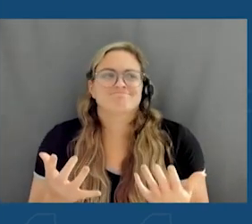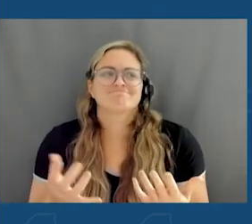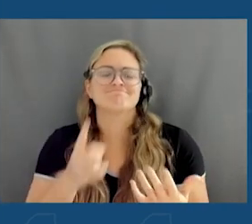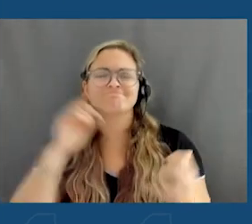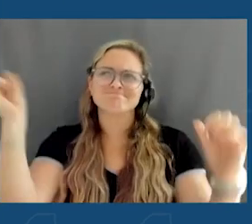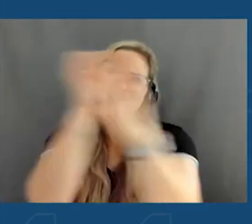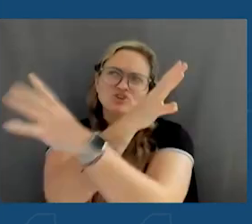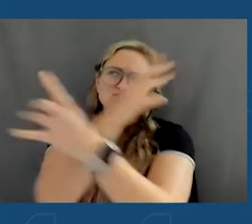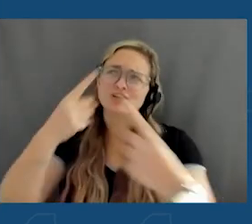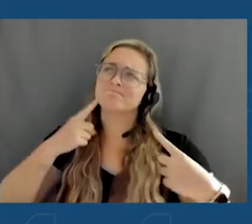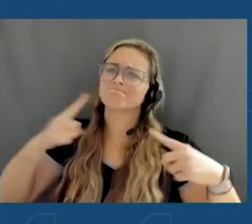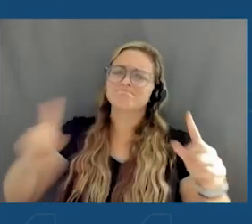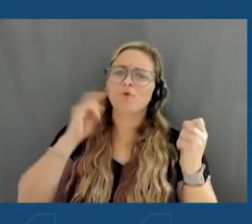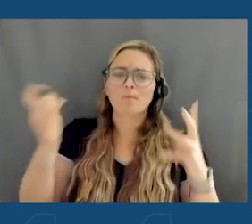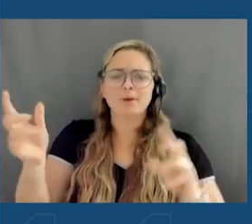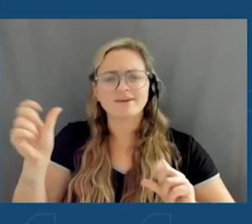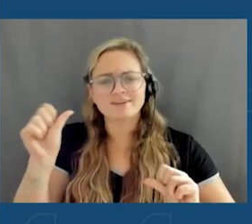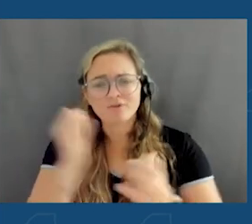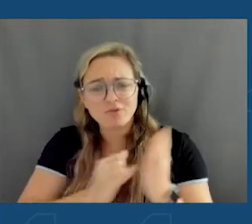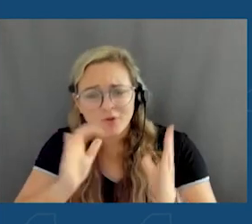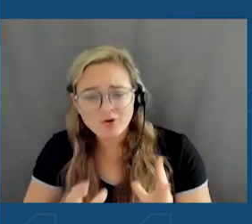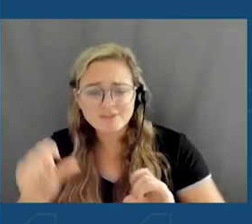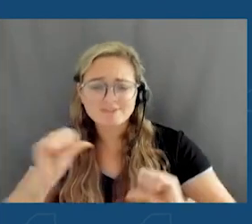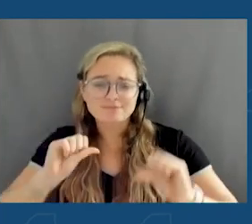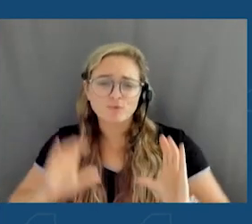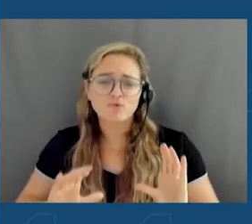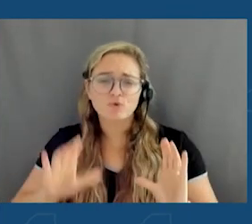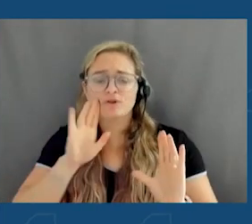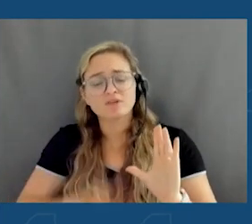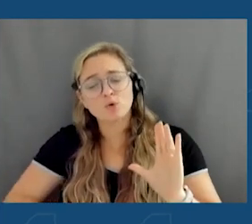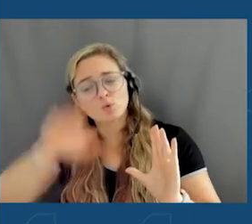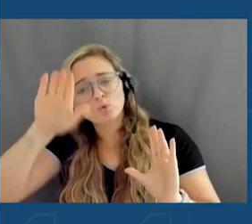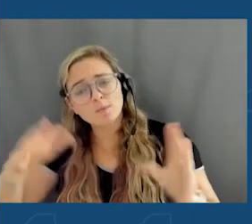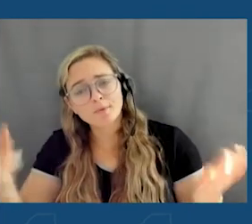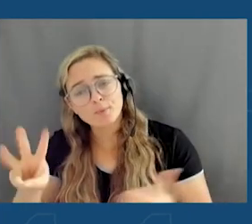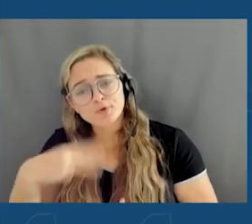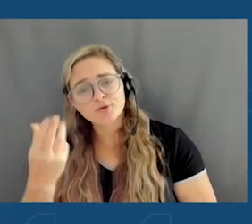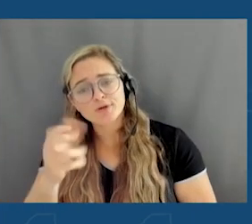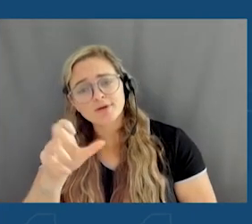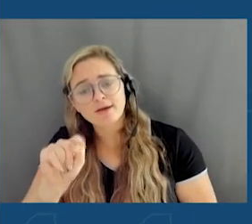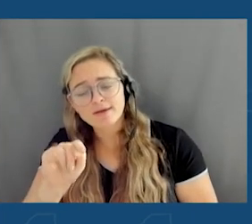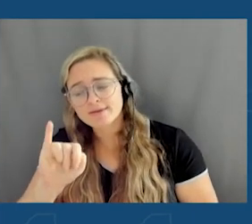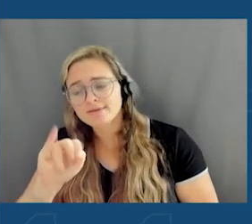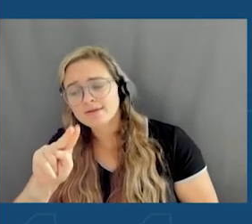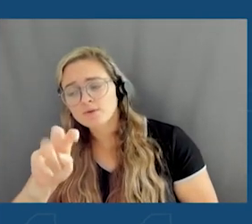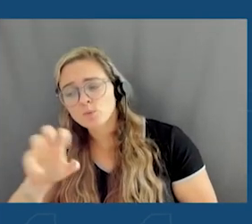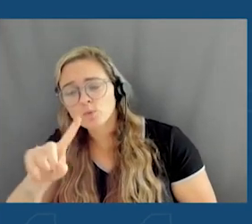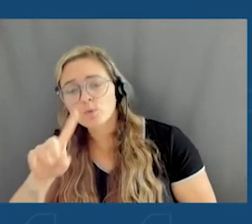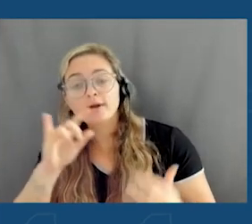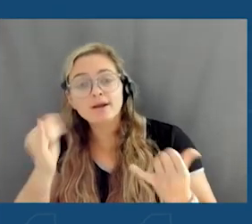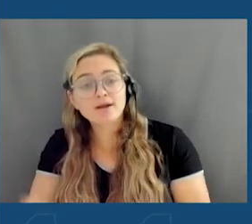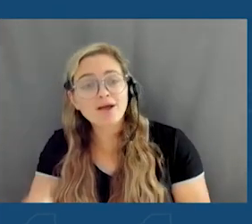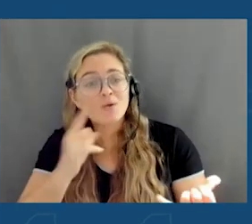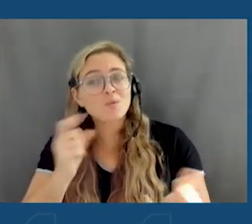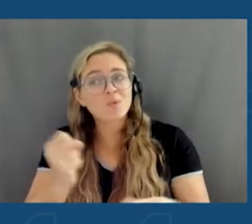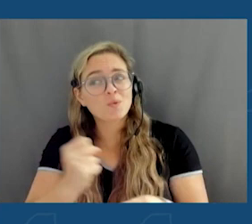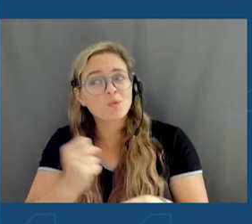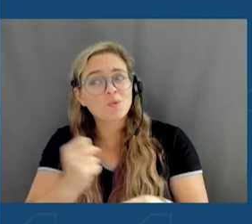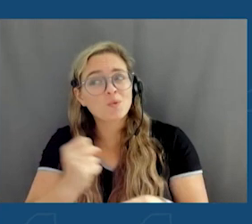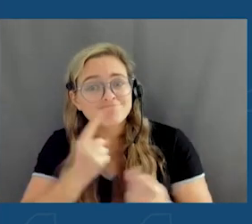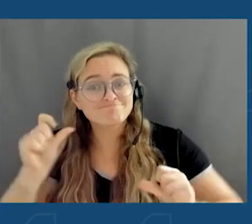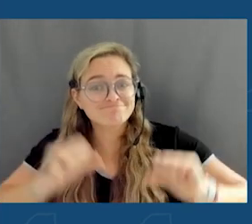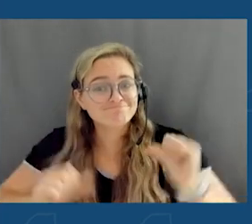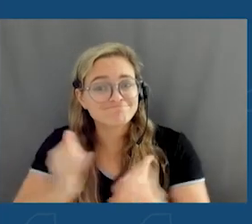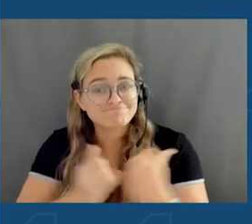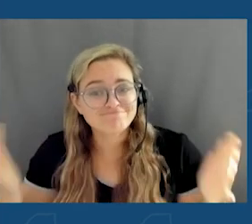true for the many artists who grew up in Washington Heights and Inwood and now will get to make theater in the